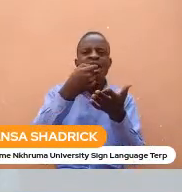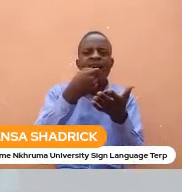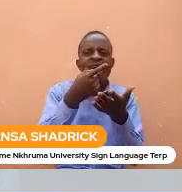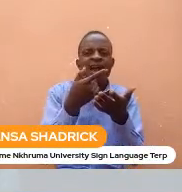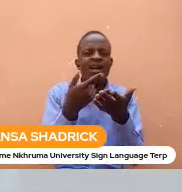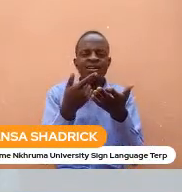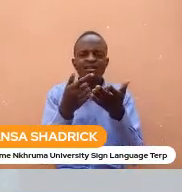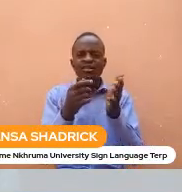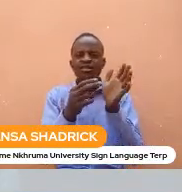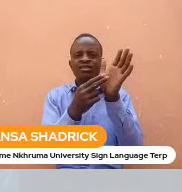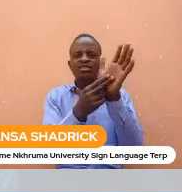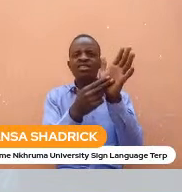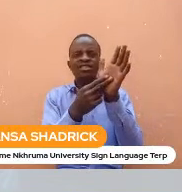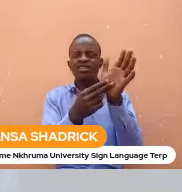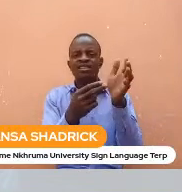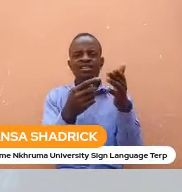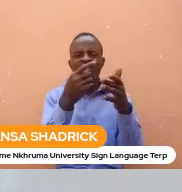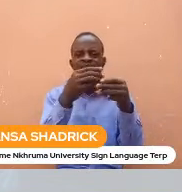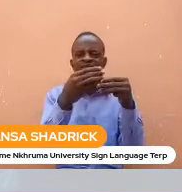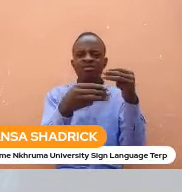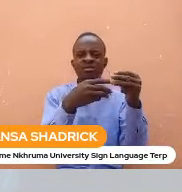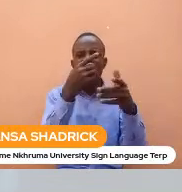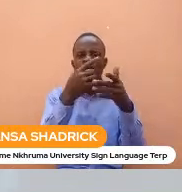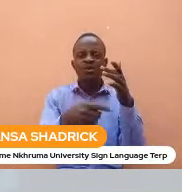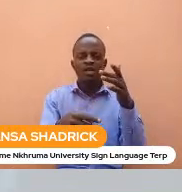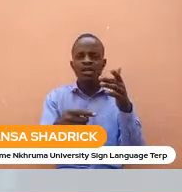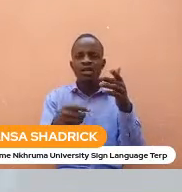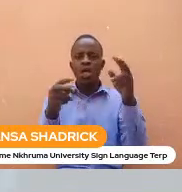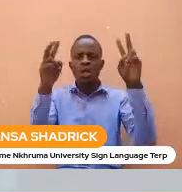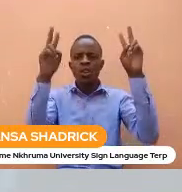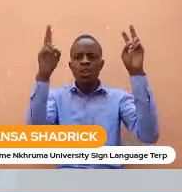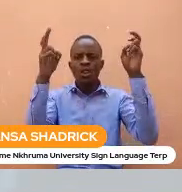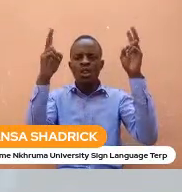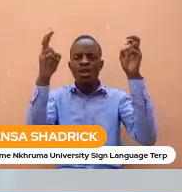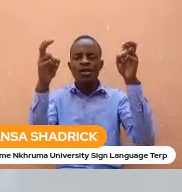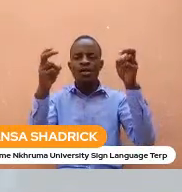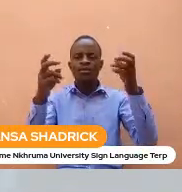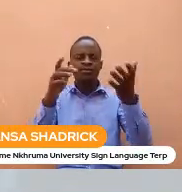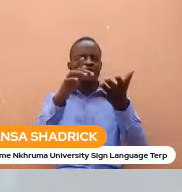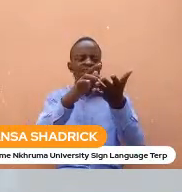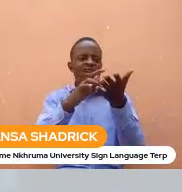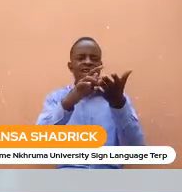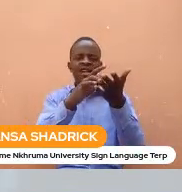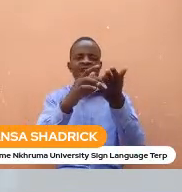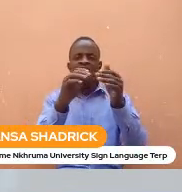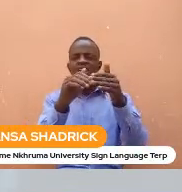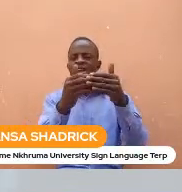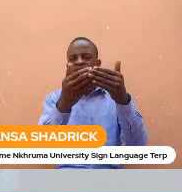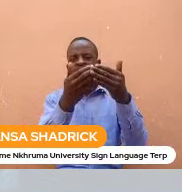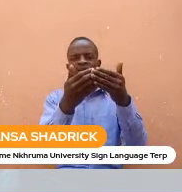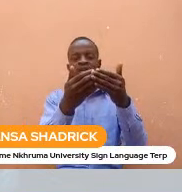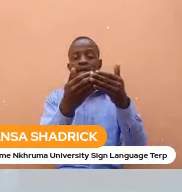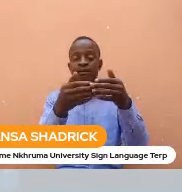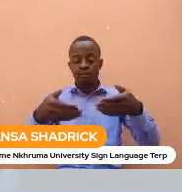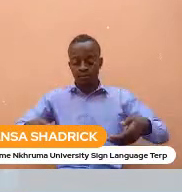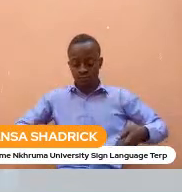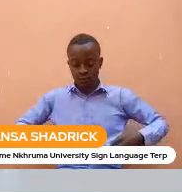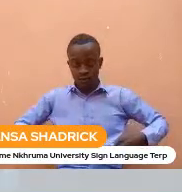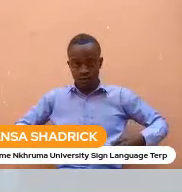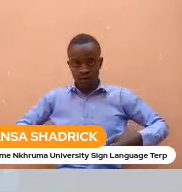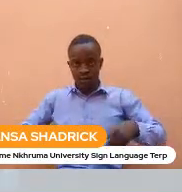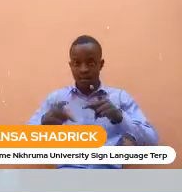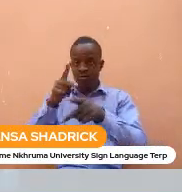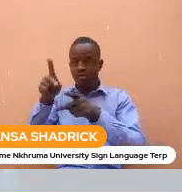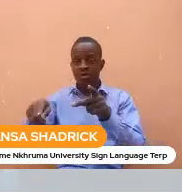short, it meant a lot because the adolescents and young people that we deal with are given options to